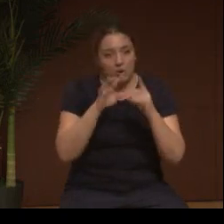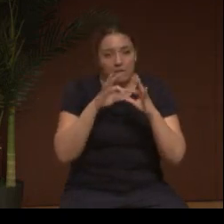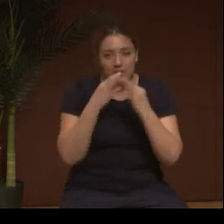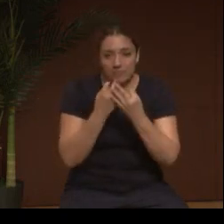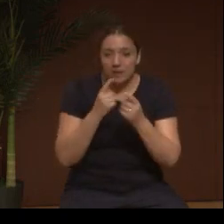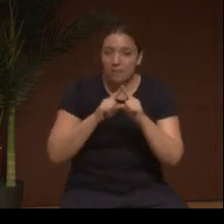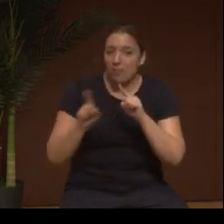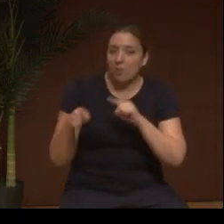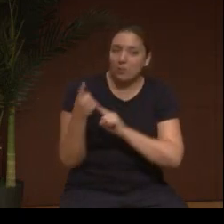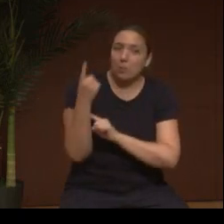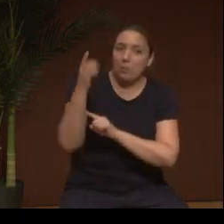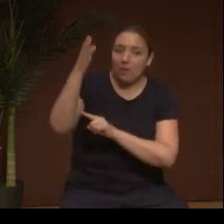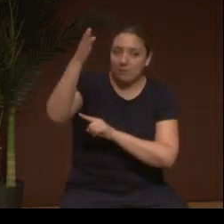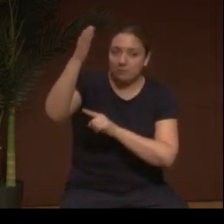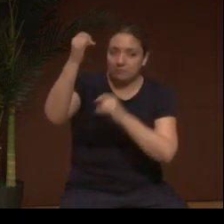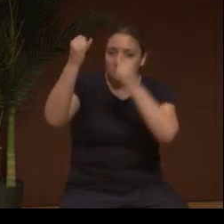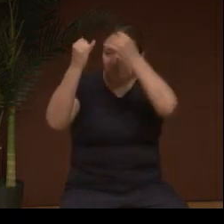line.